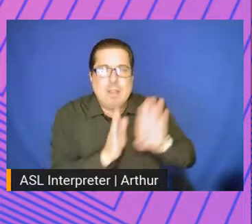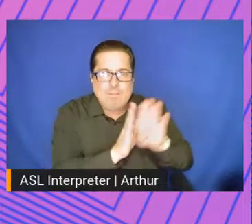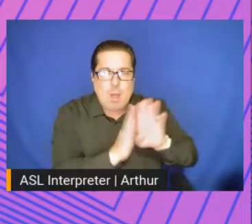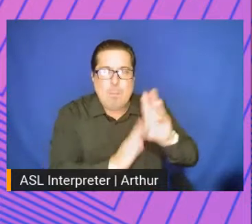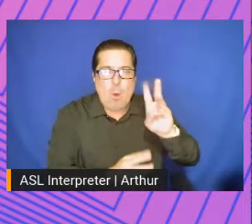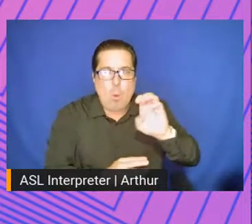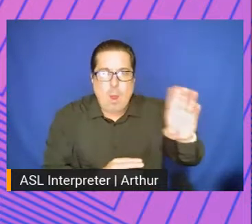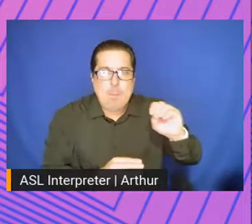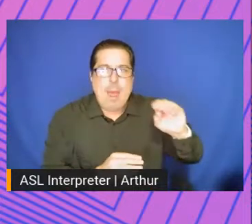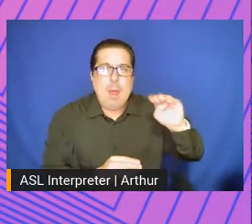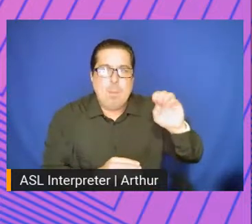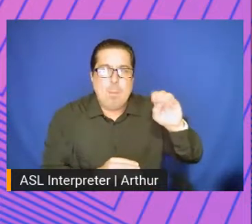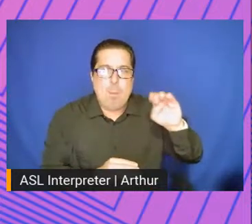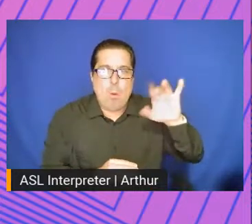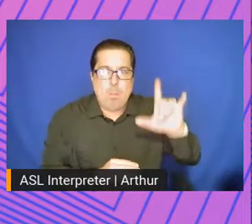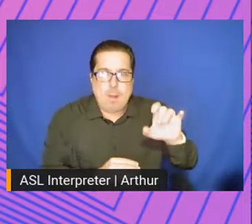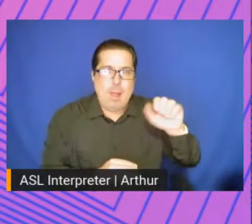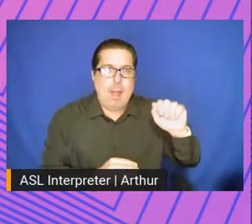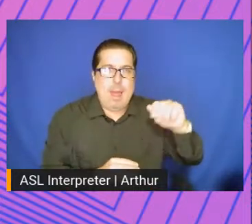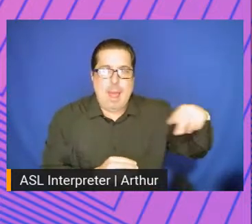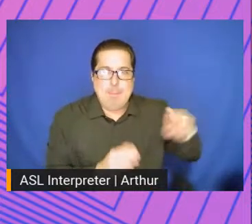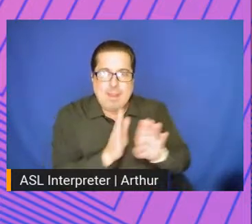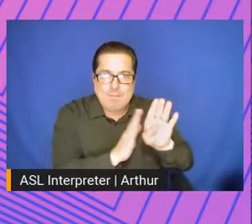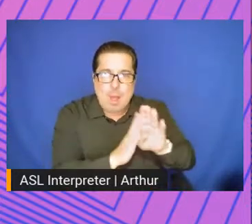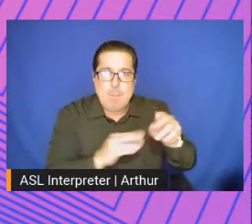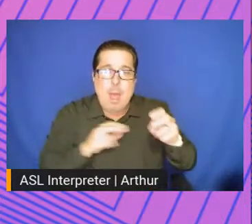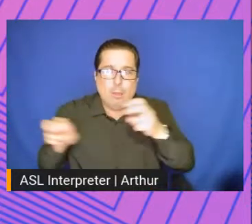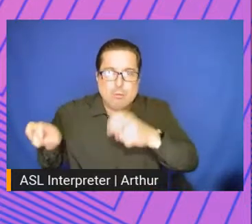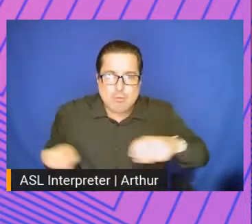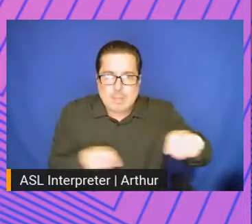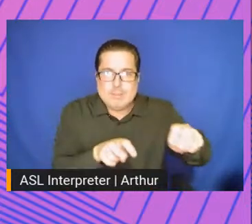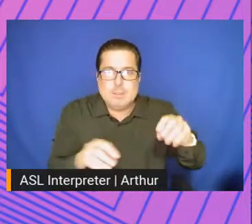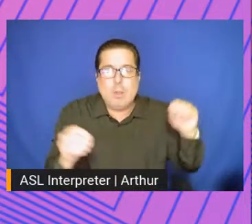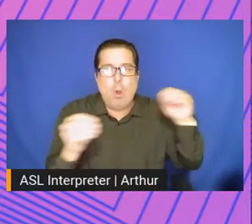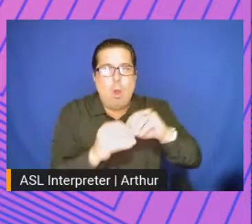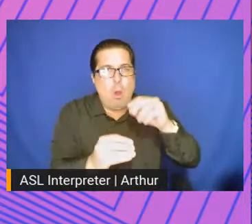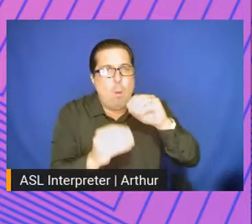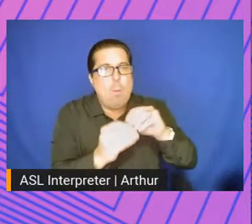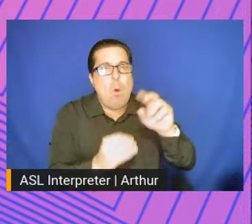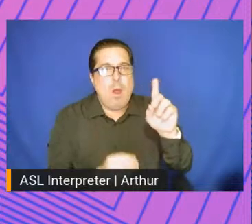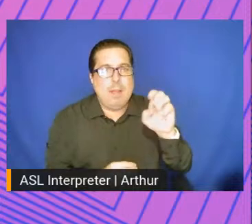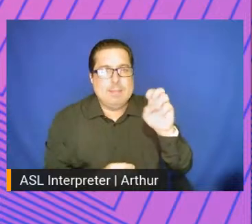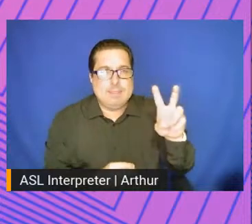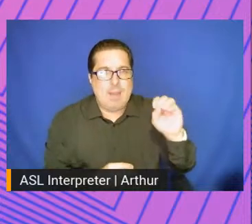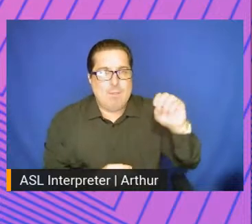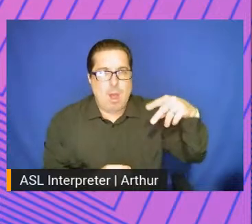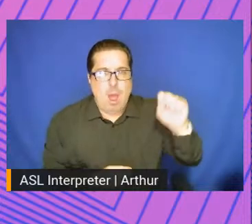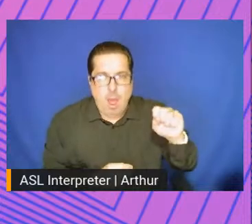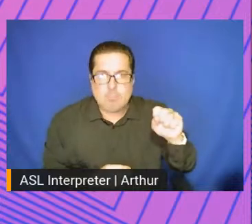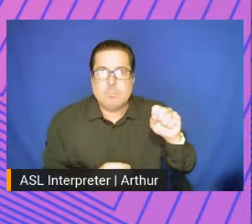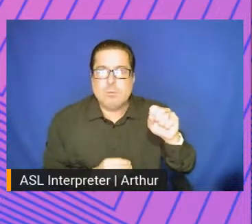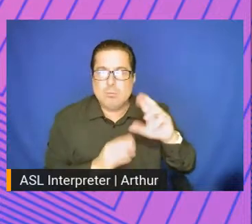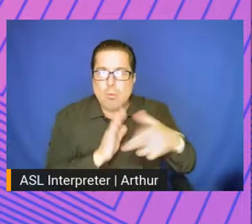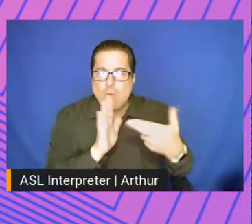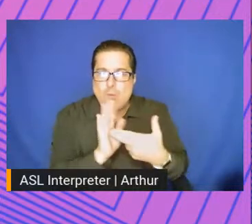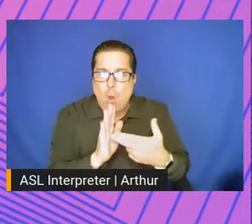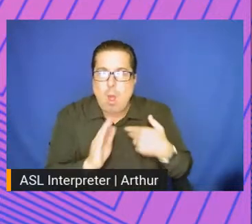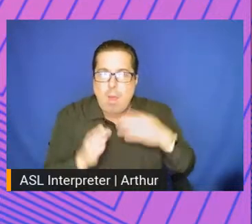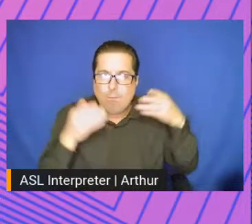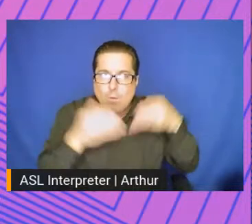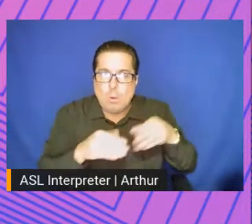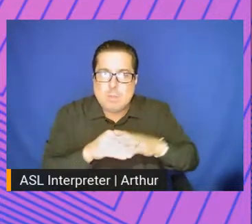app development. And then I transitioned into a more DevOps role. And in that role, I also focused a lot on